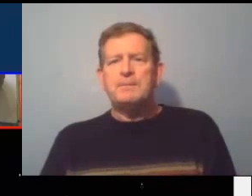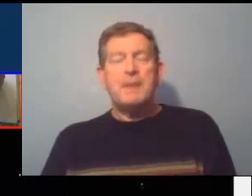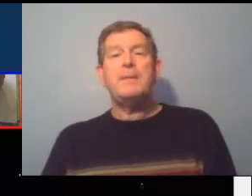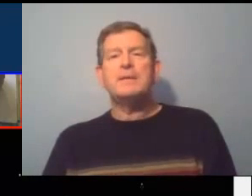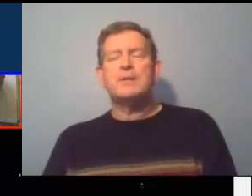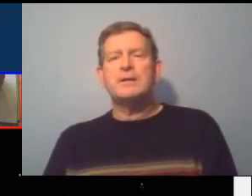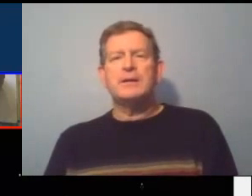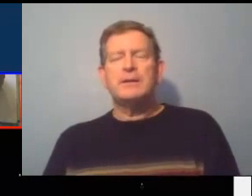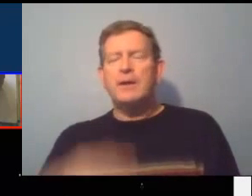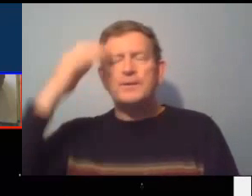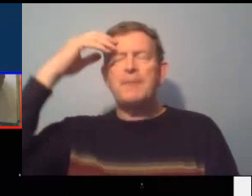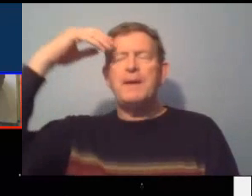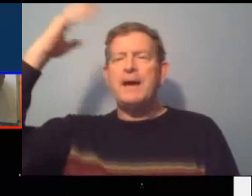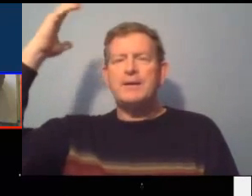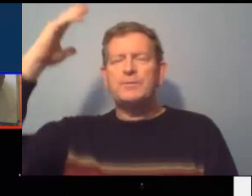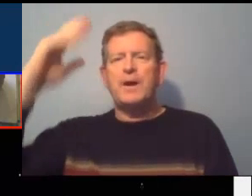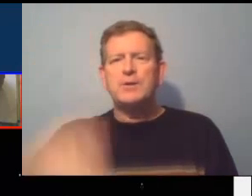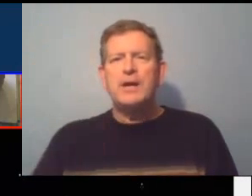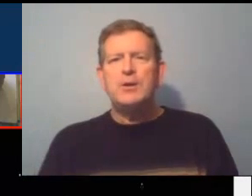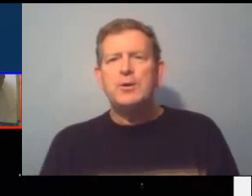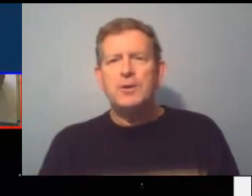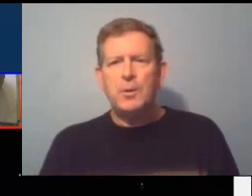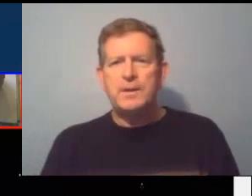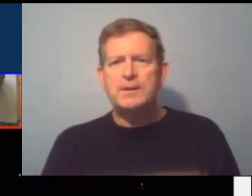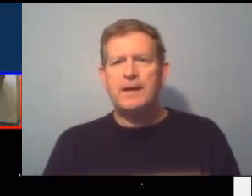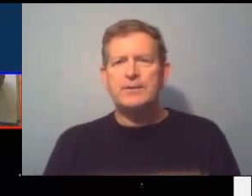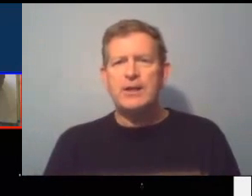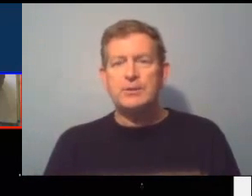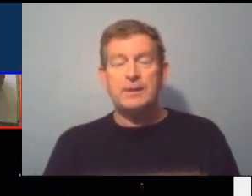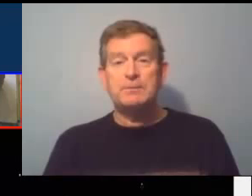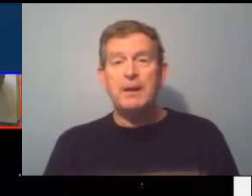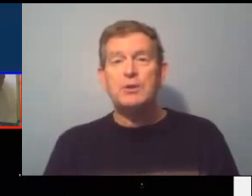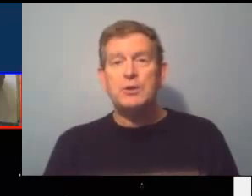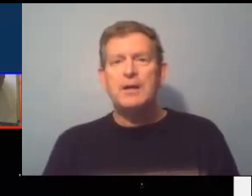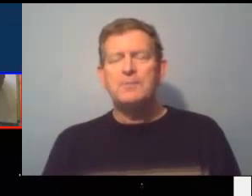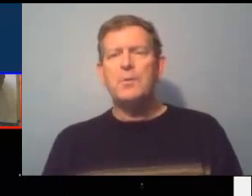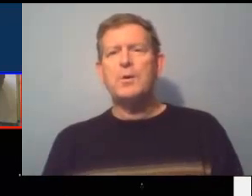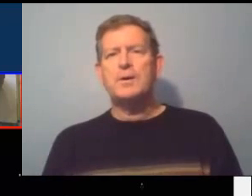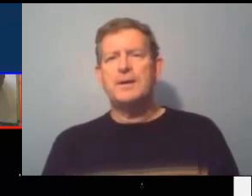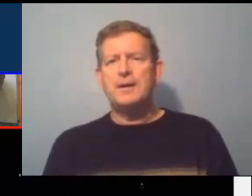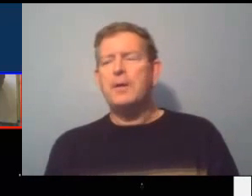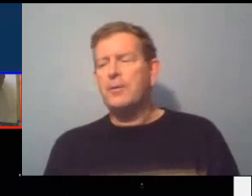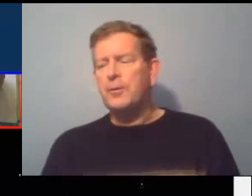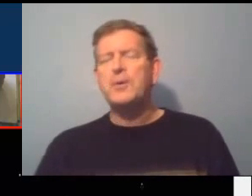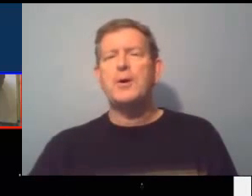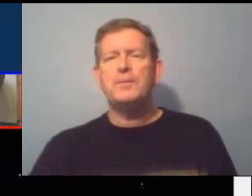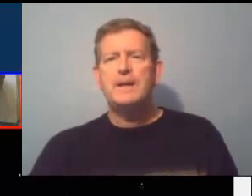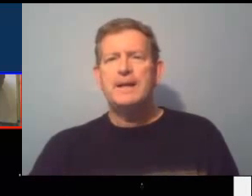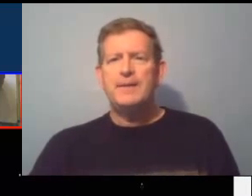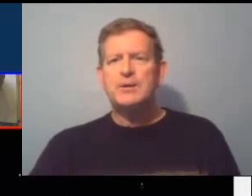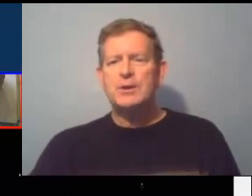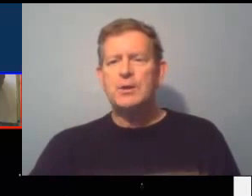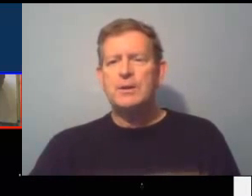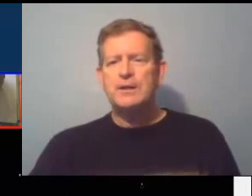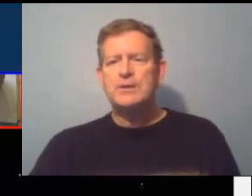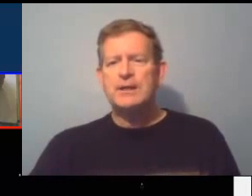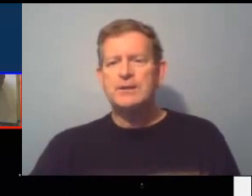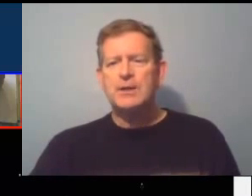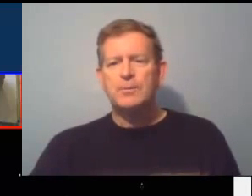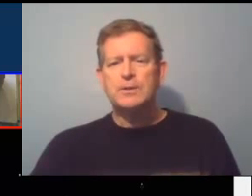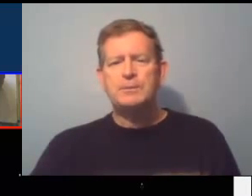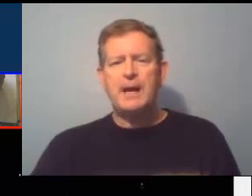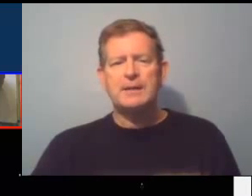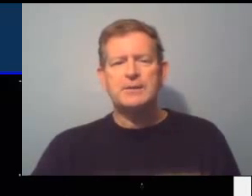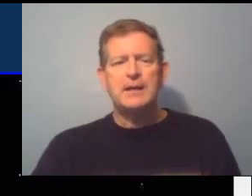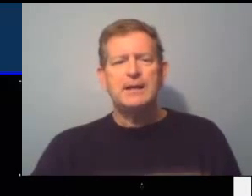probably, maybe is off the top of my head as far as you can go with this conversation, but it's much more thorough than a single